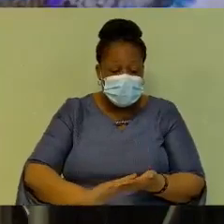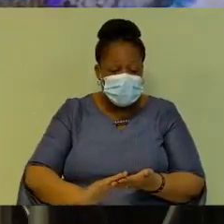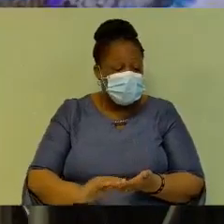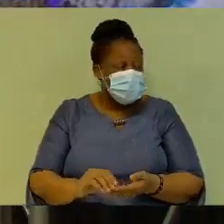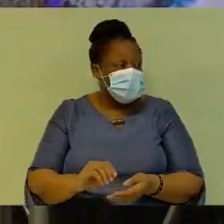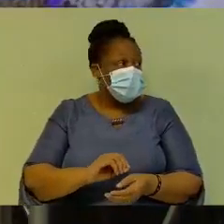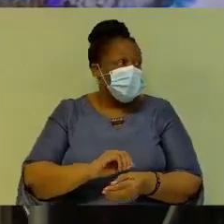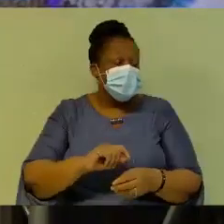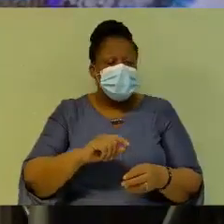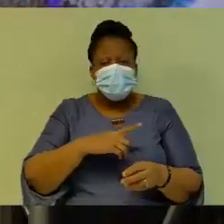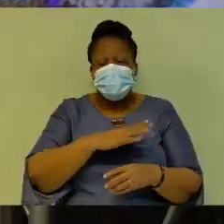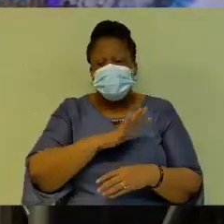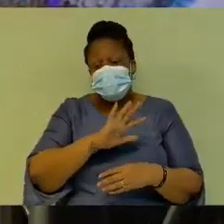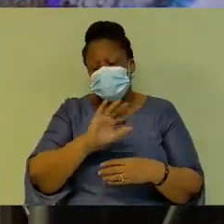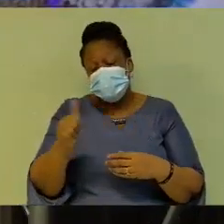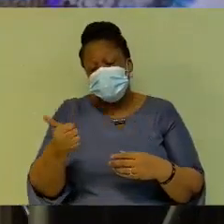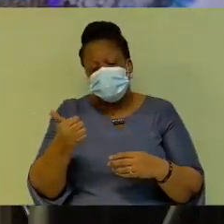safety precautions